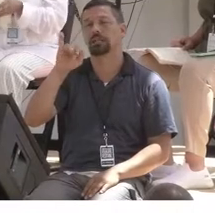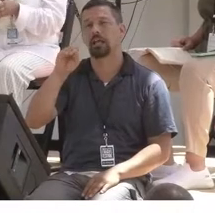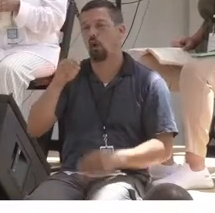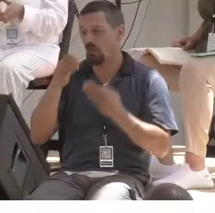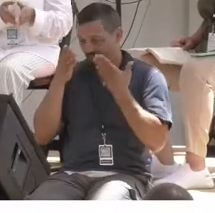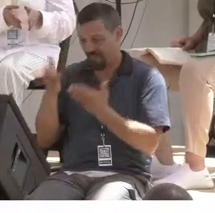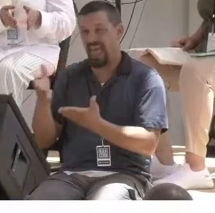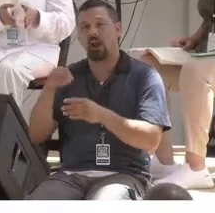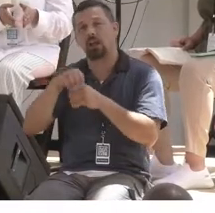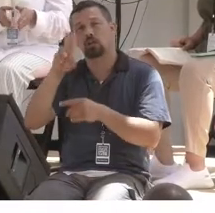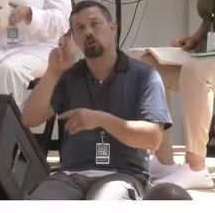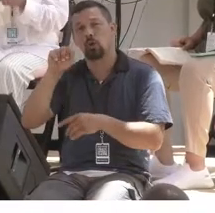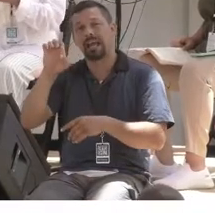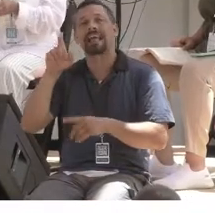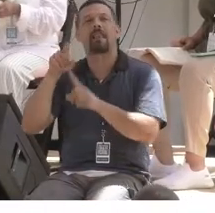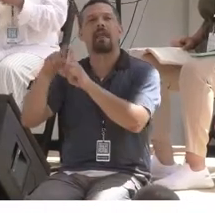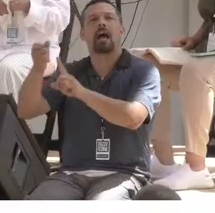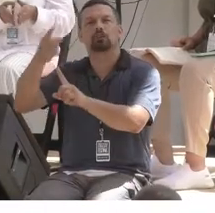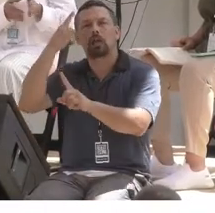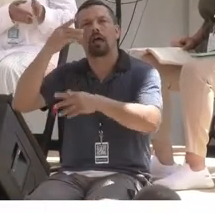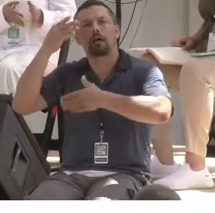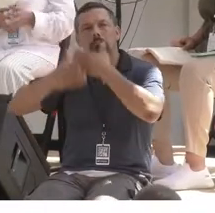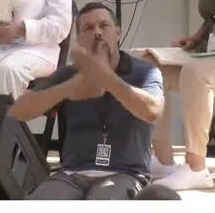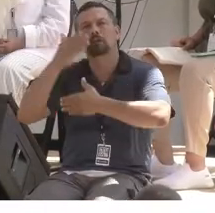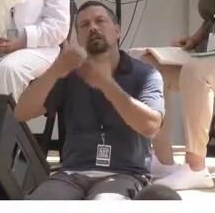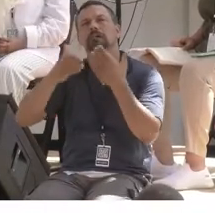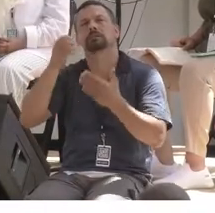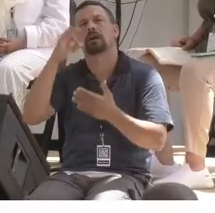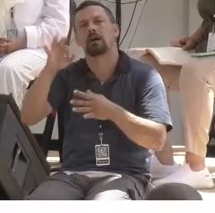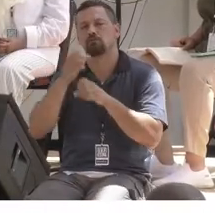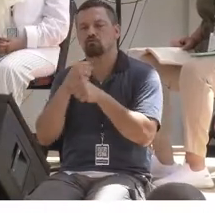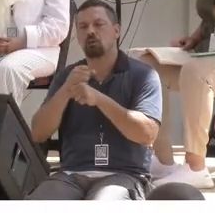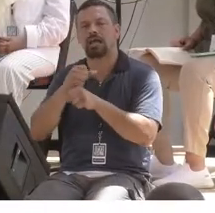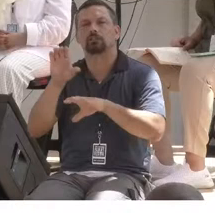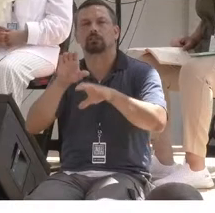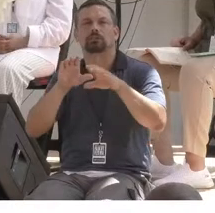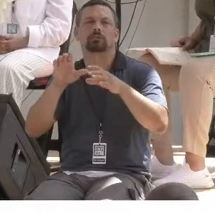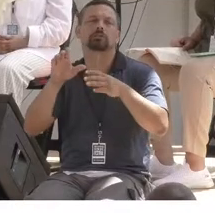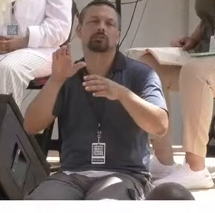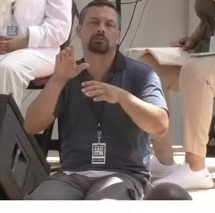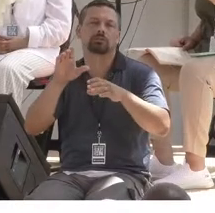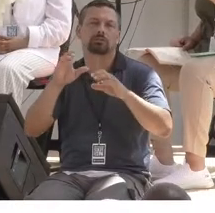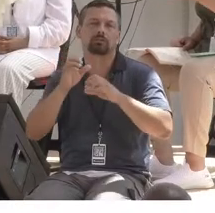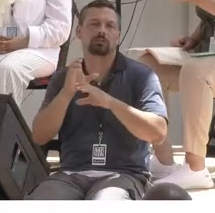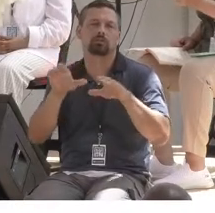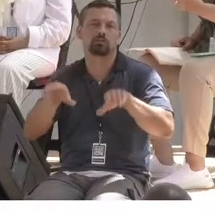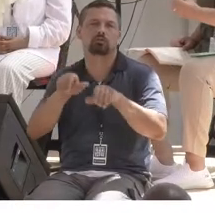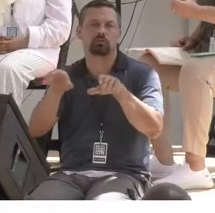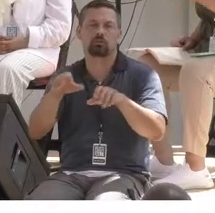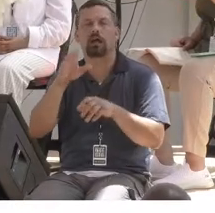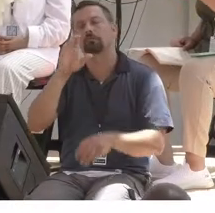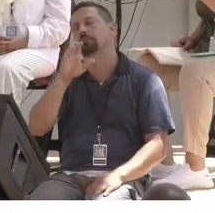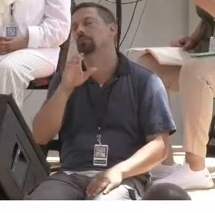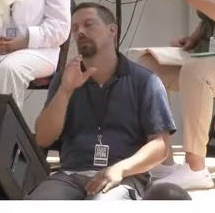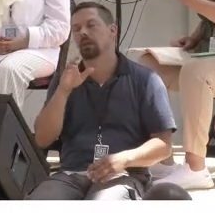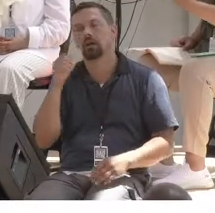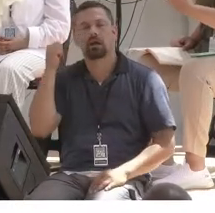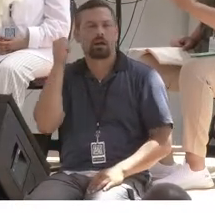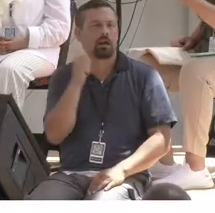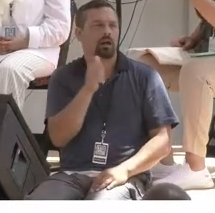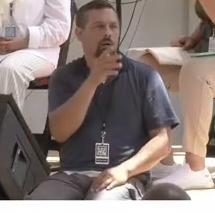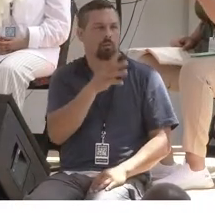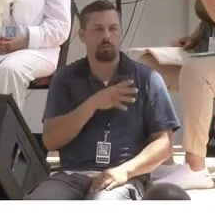of how to make ceramics and what is the stages that it goes through. So craft has a future if it